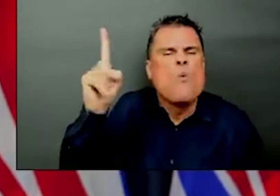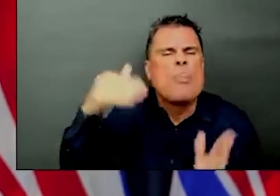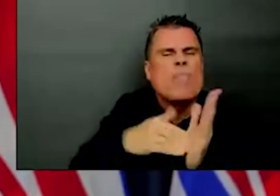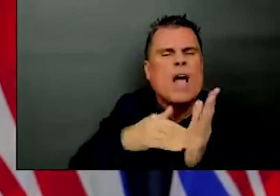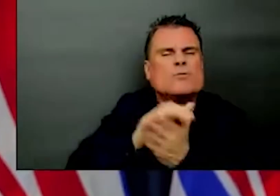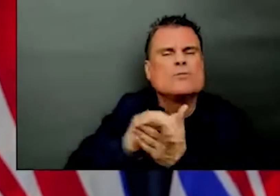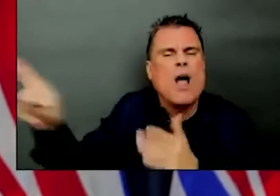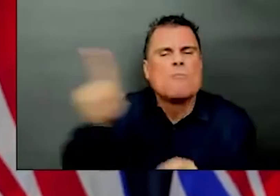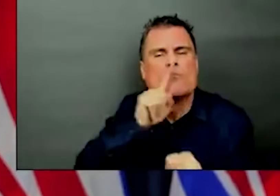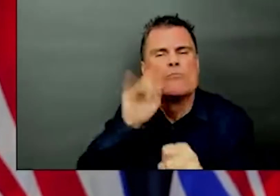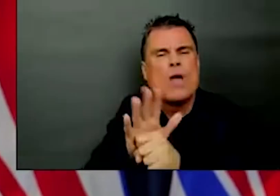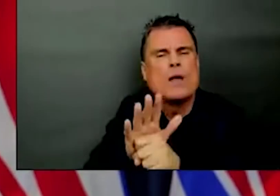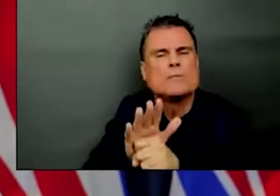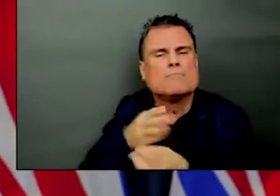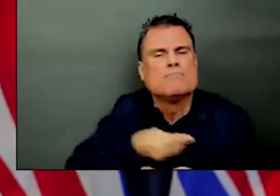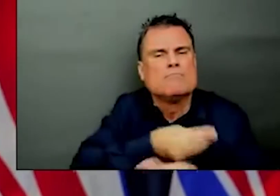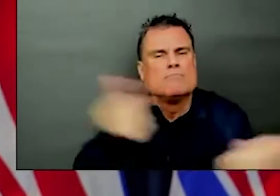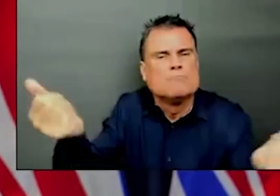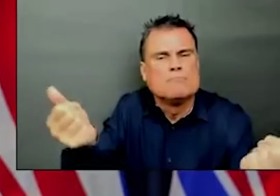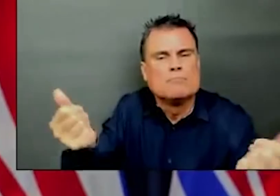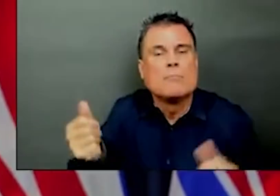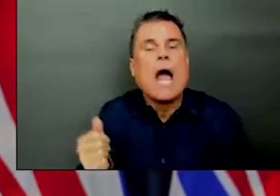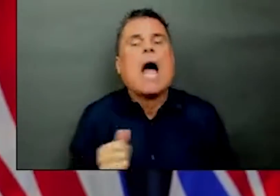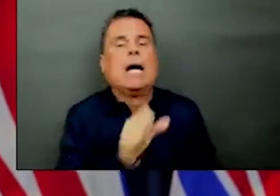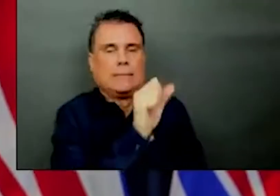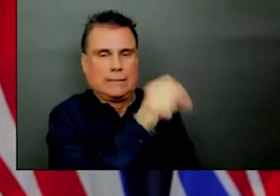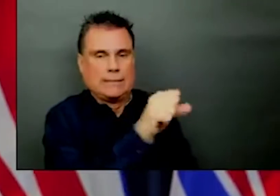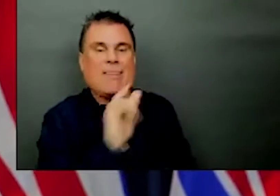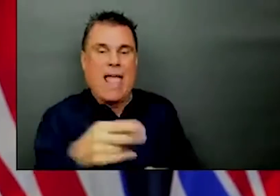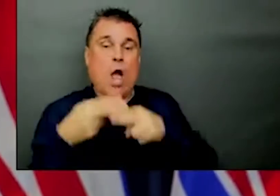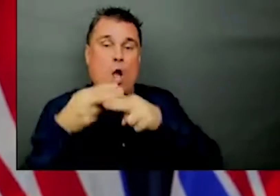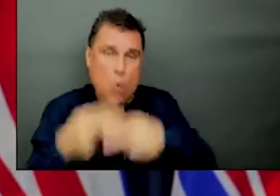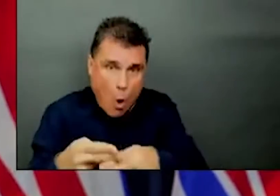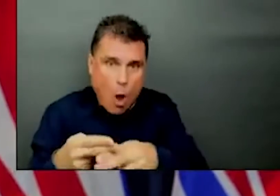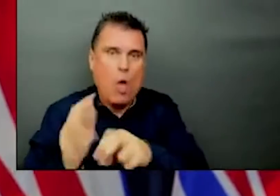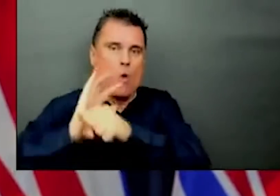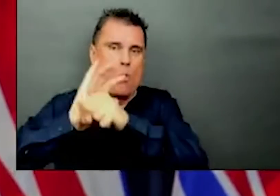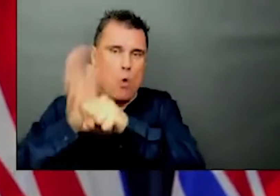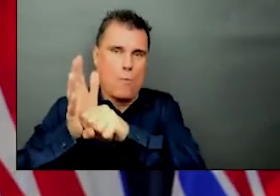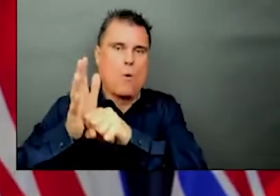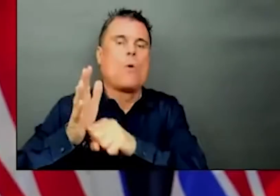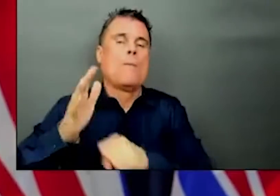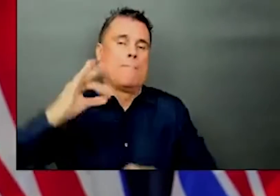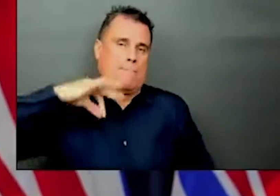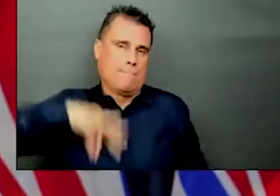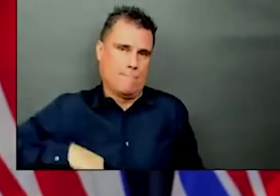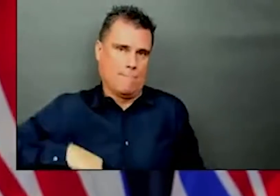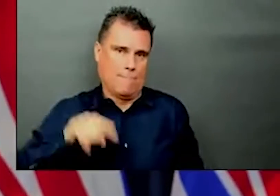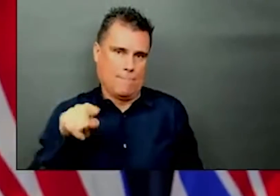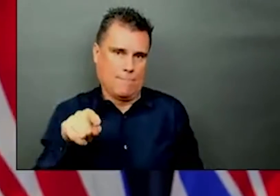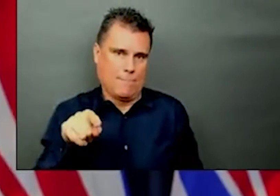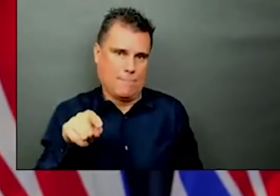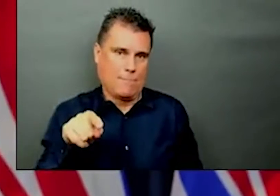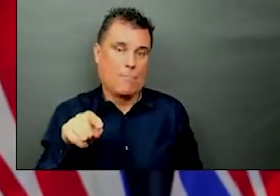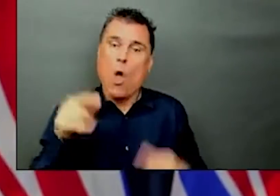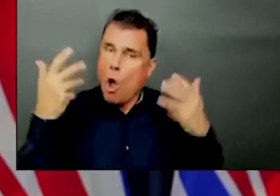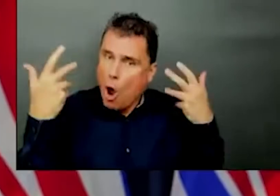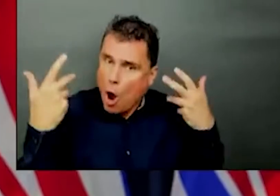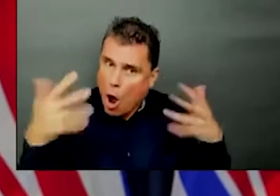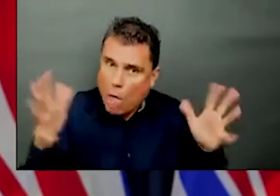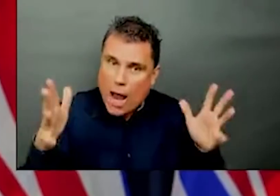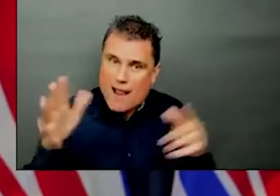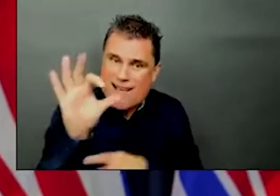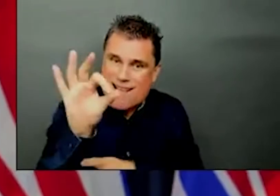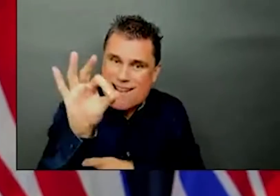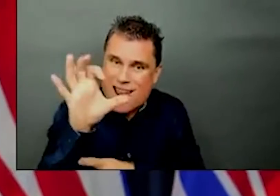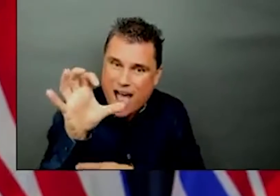the COVID benefit. I can advise that over $900 million has been sent to British Columbians,